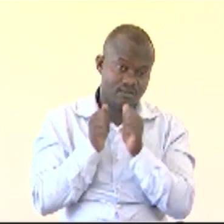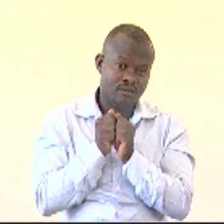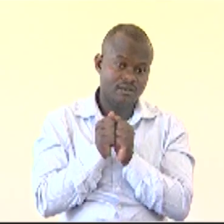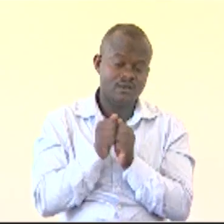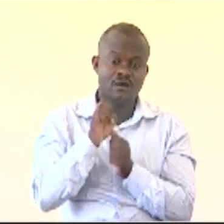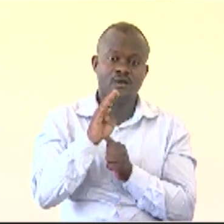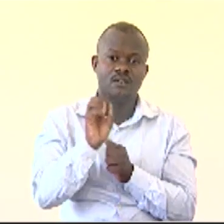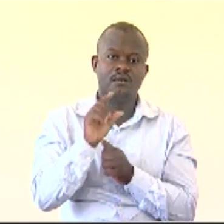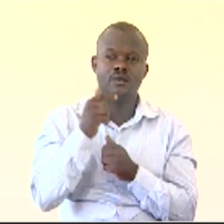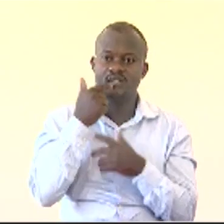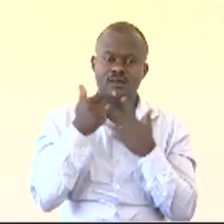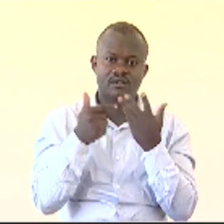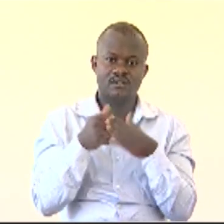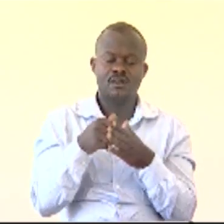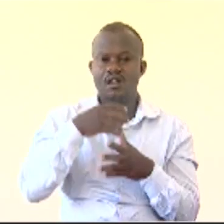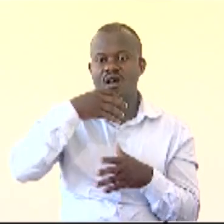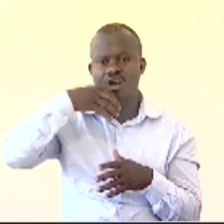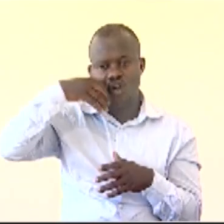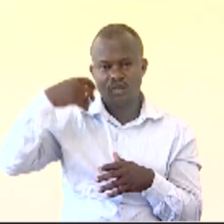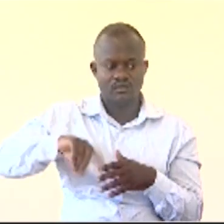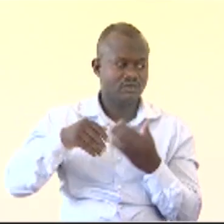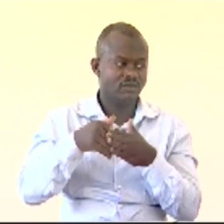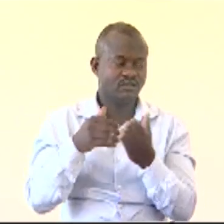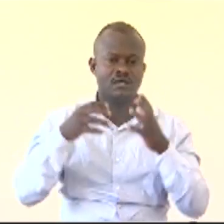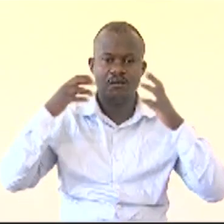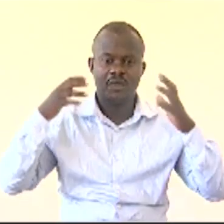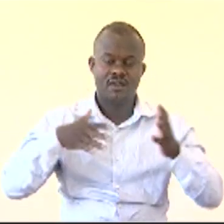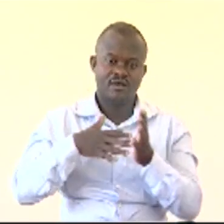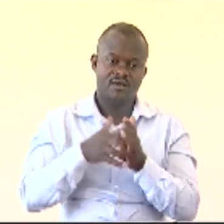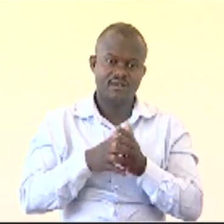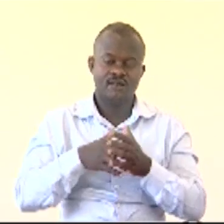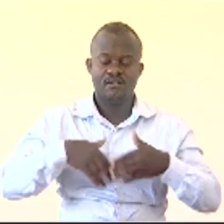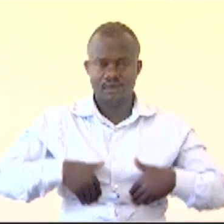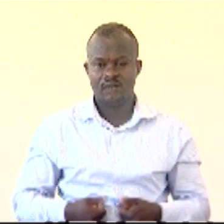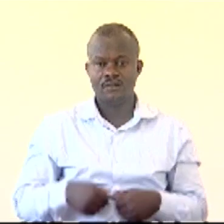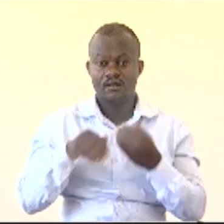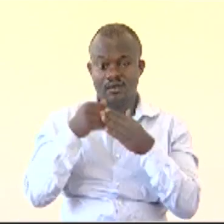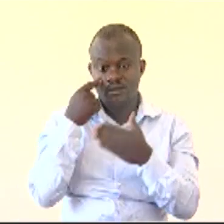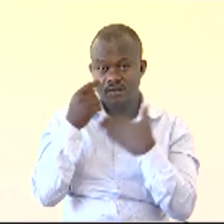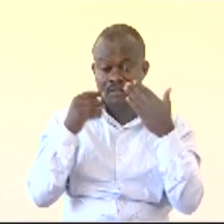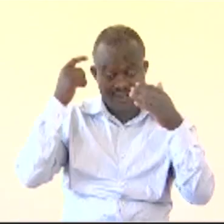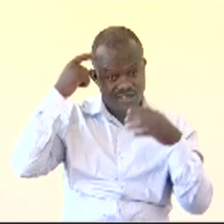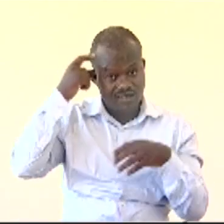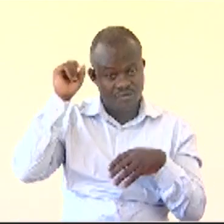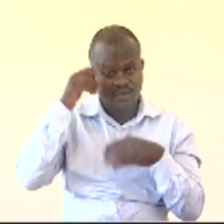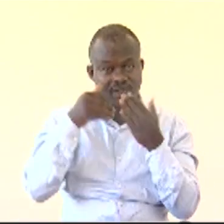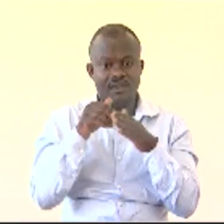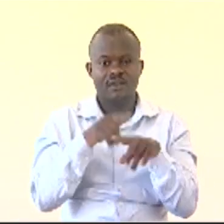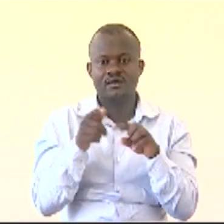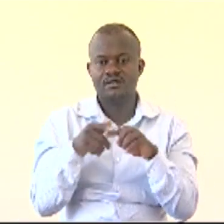Ebola, that is having fever, being fatigued, muscle pain, headache, and even sore